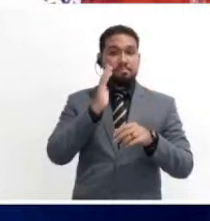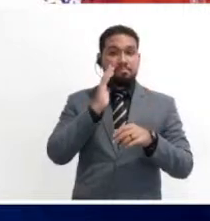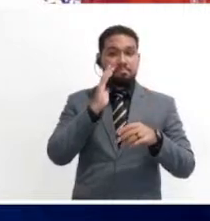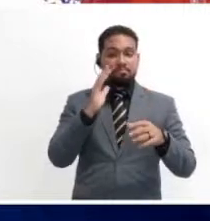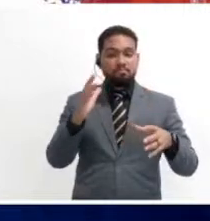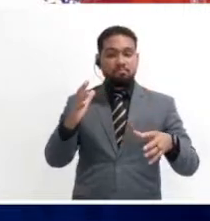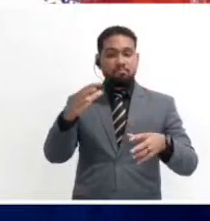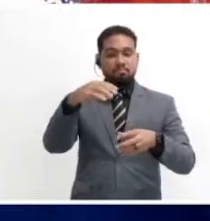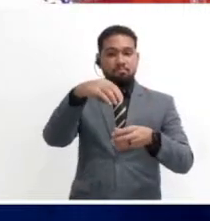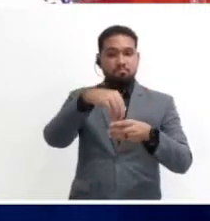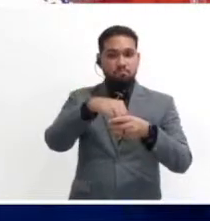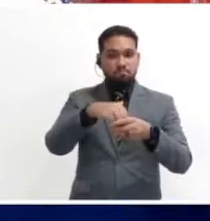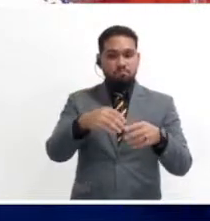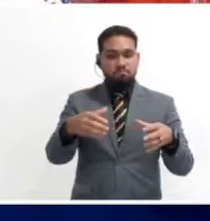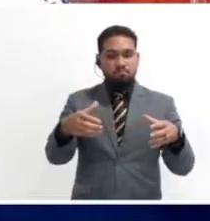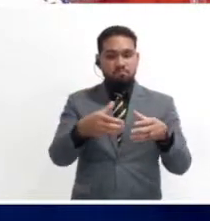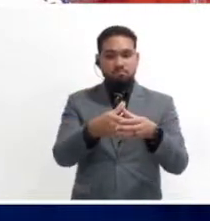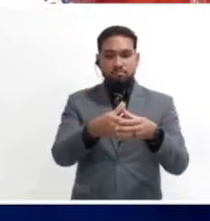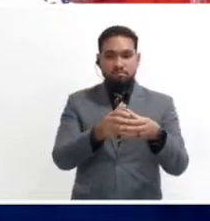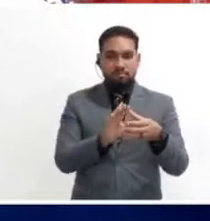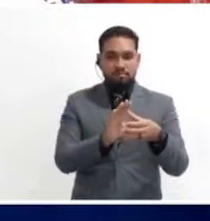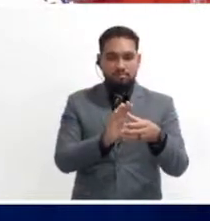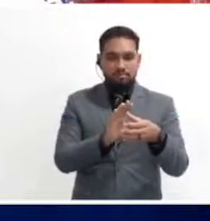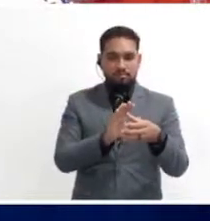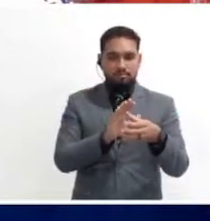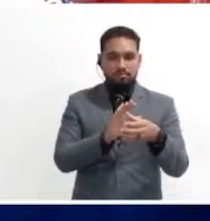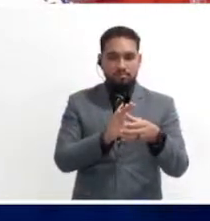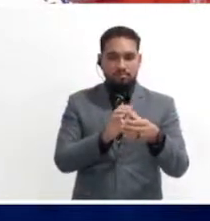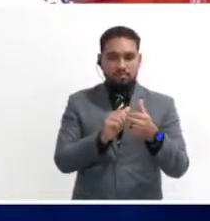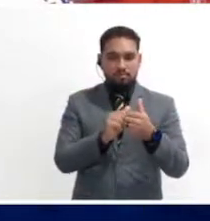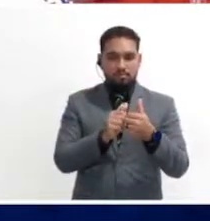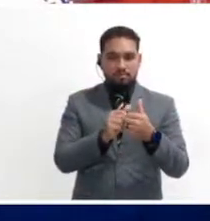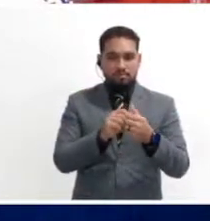It's really the way that we enclose and protect the chip.